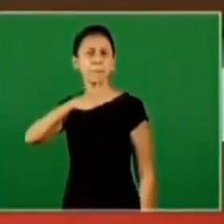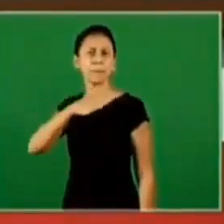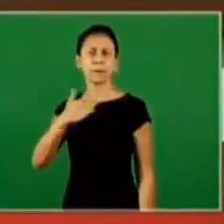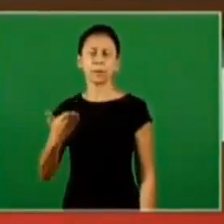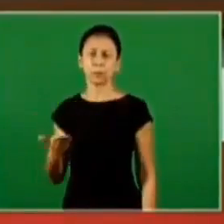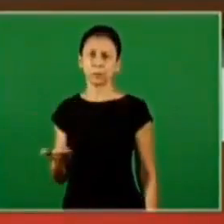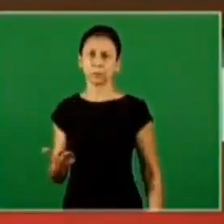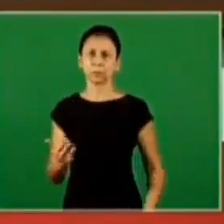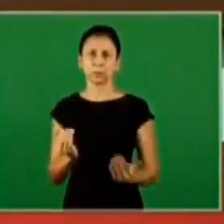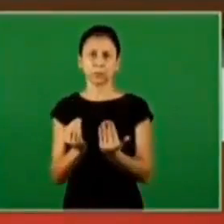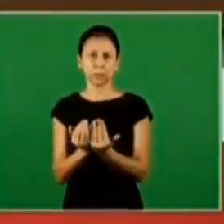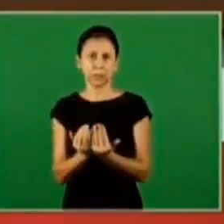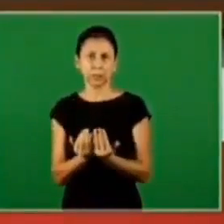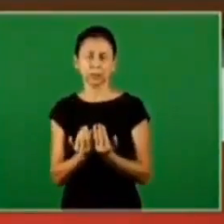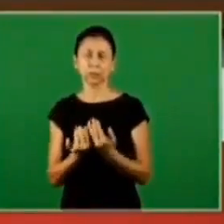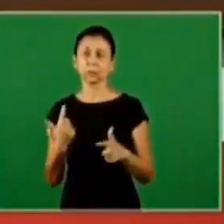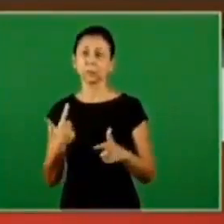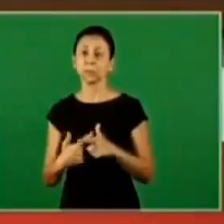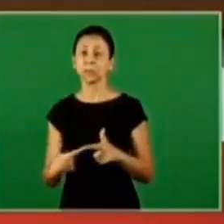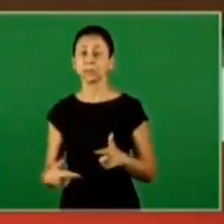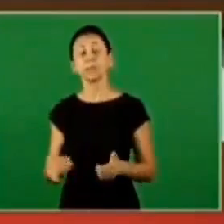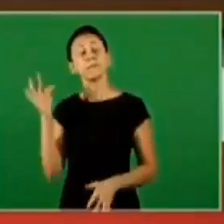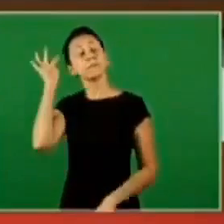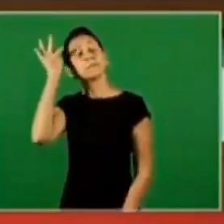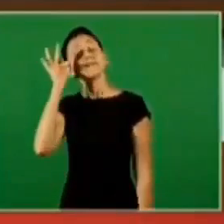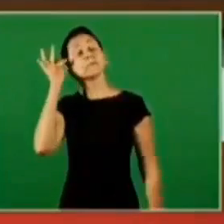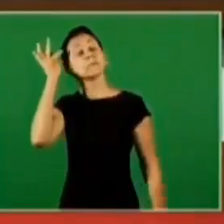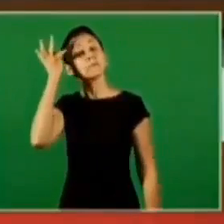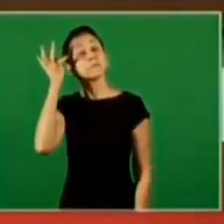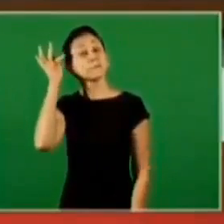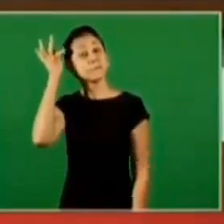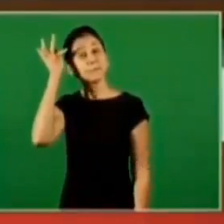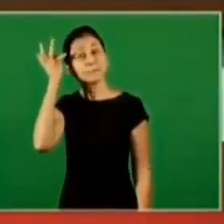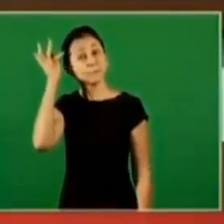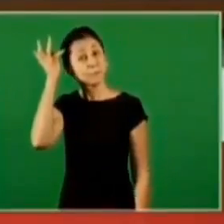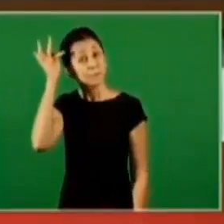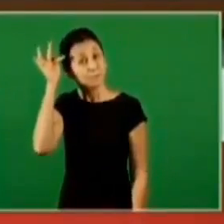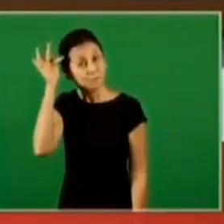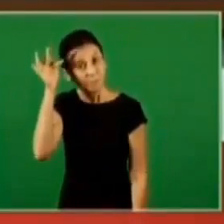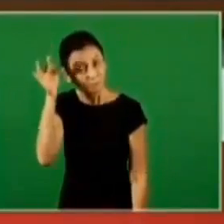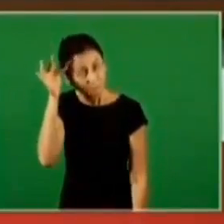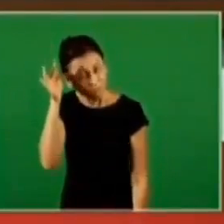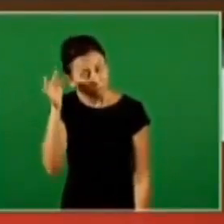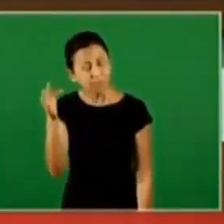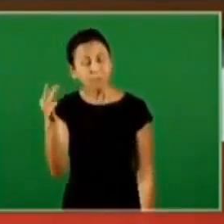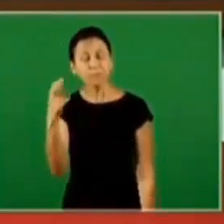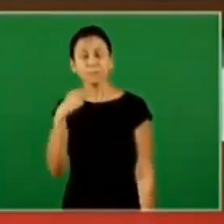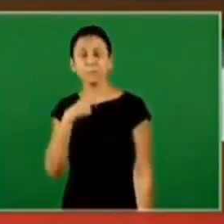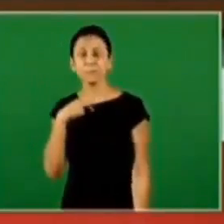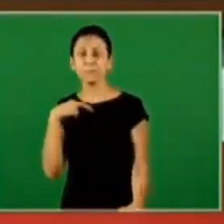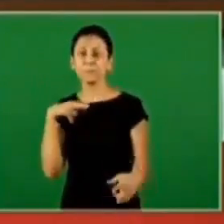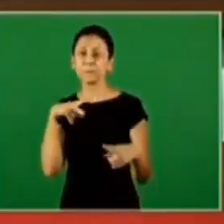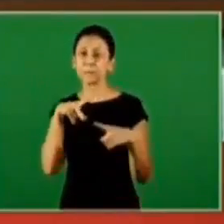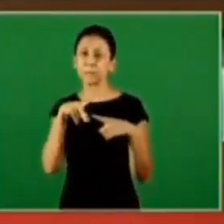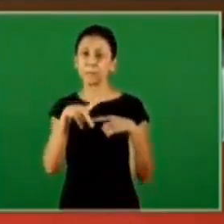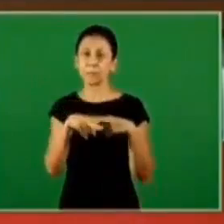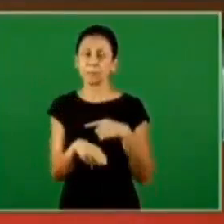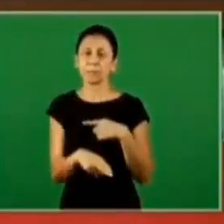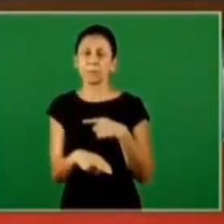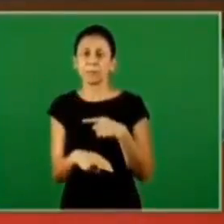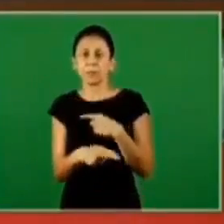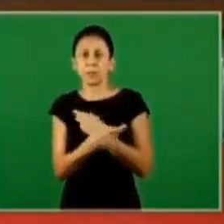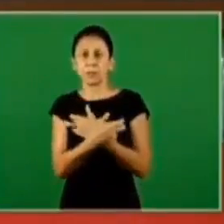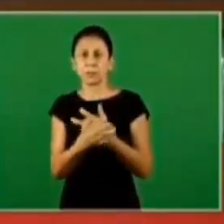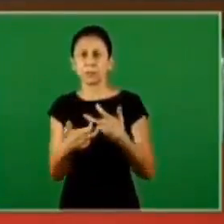say something against what they cannot talk about, because philosophy cannot deny, to understand what